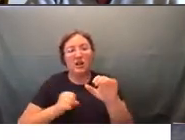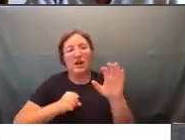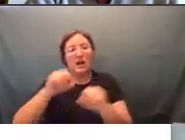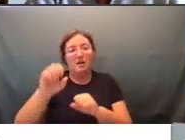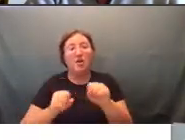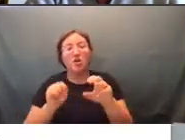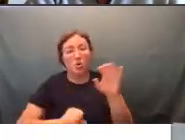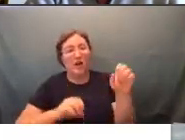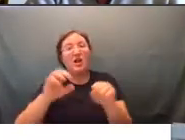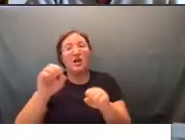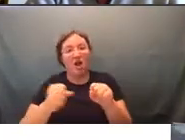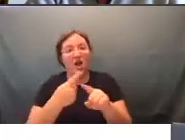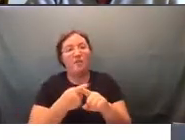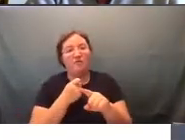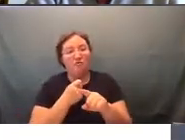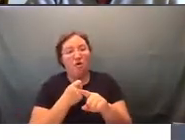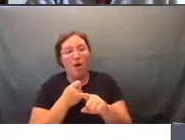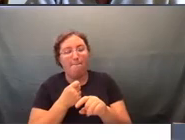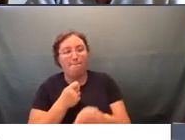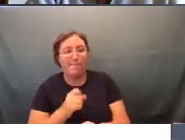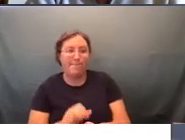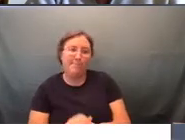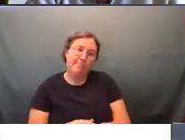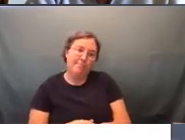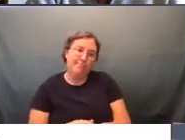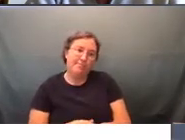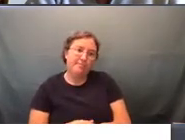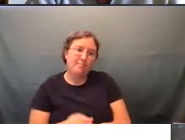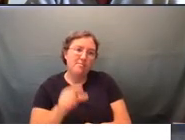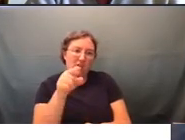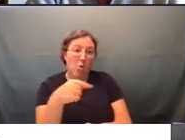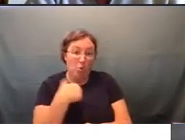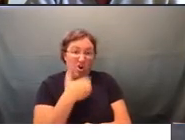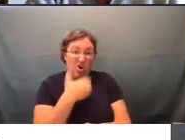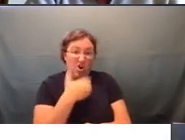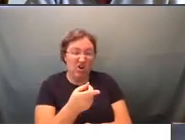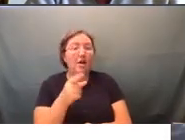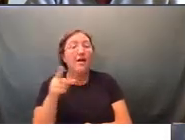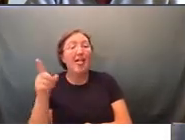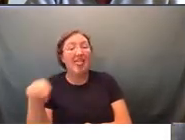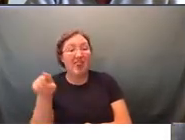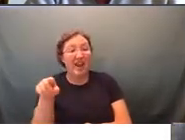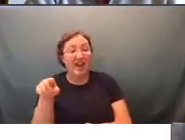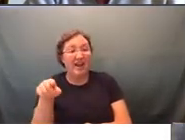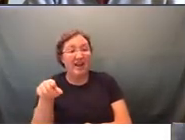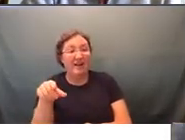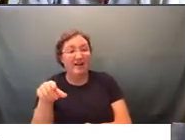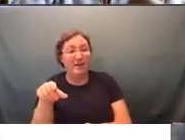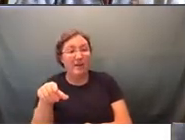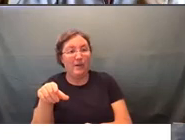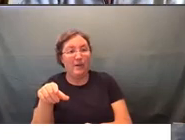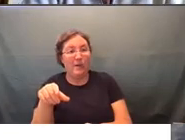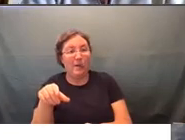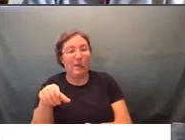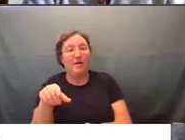from, where were we? Yeah, we were probably over in here, Little Yosemite Valley. Maybe we were probably a little higher up, but you